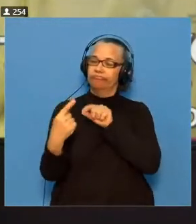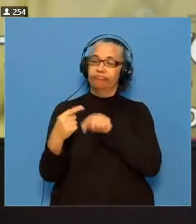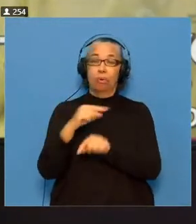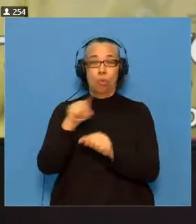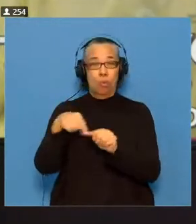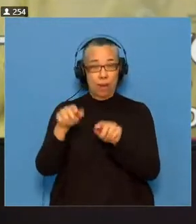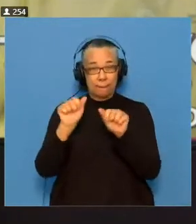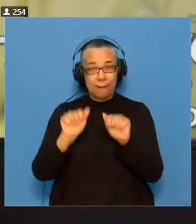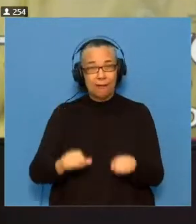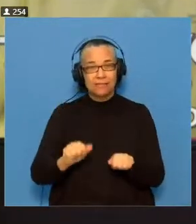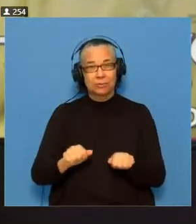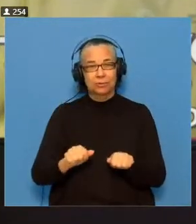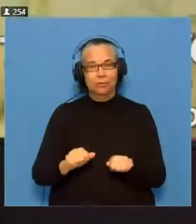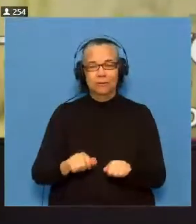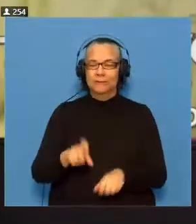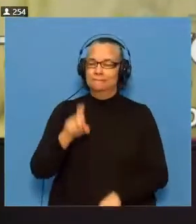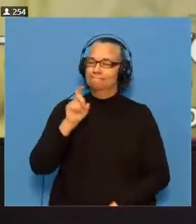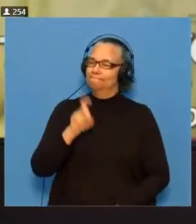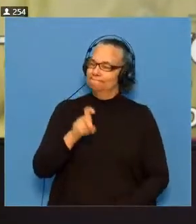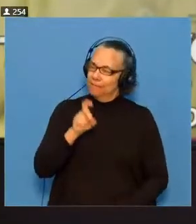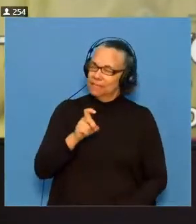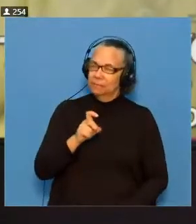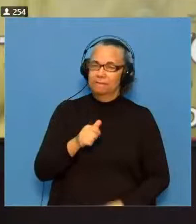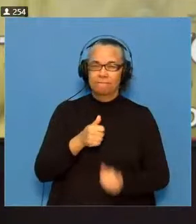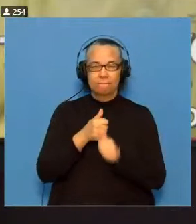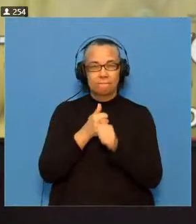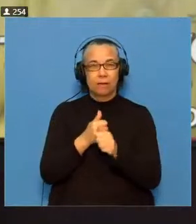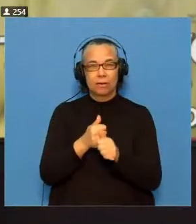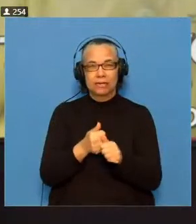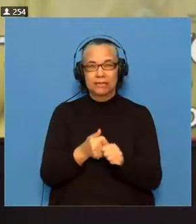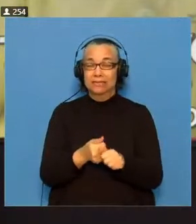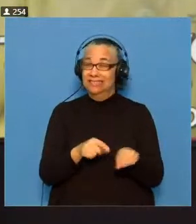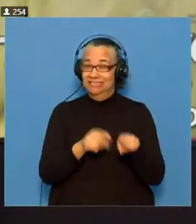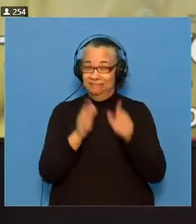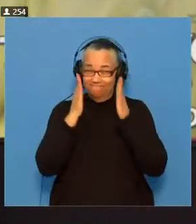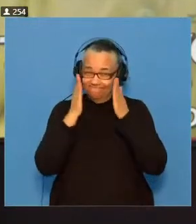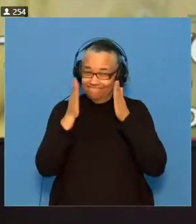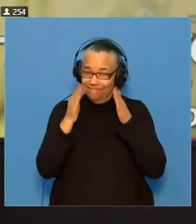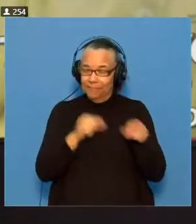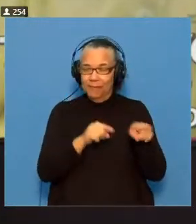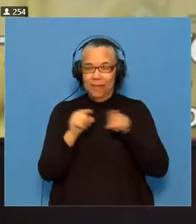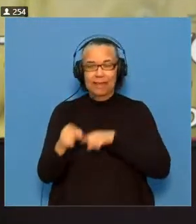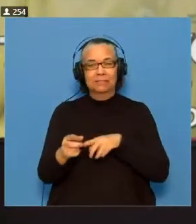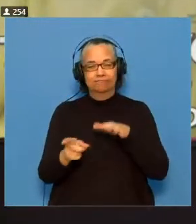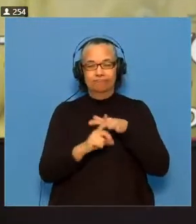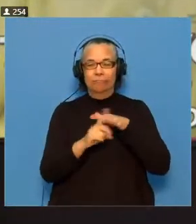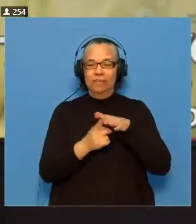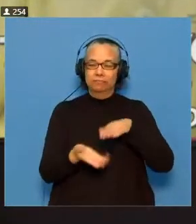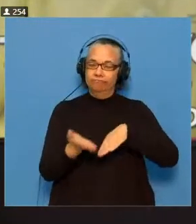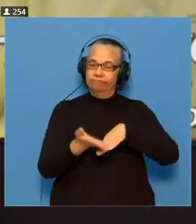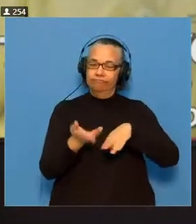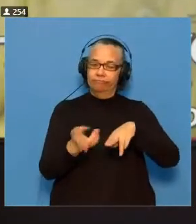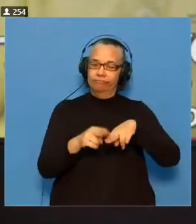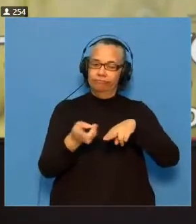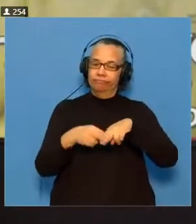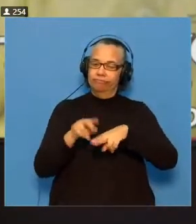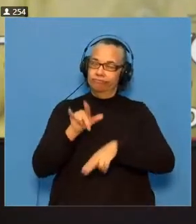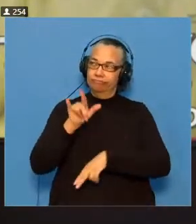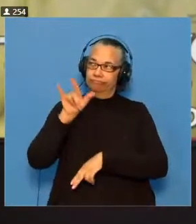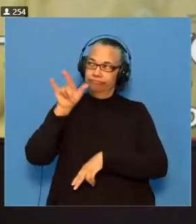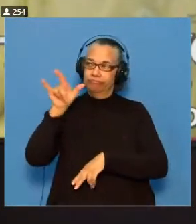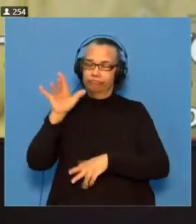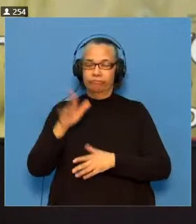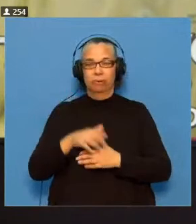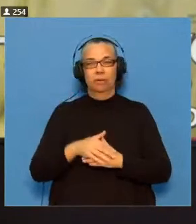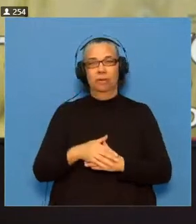practicable. Diligence is needed as cases continue to rise overseas. Through public health officials, we can help to